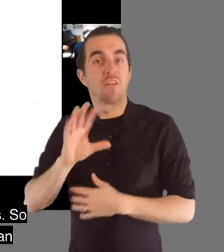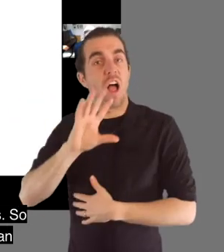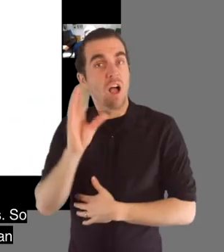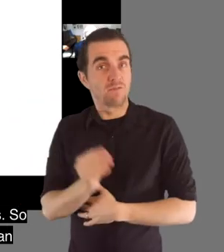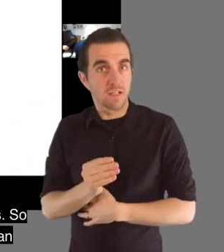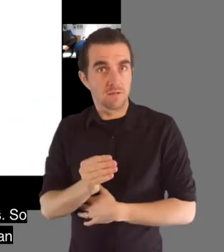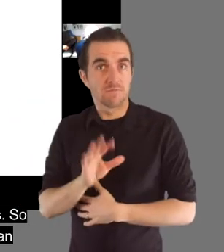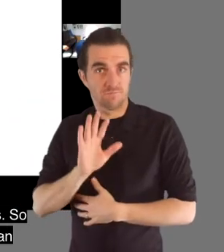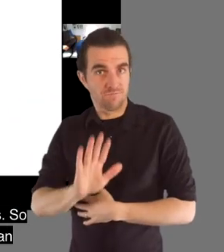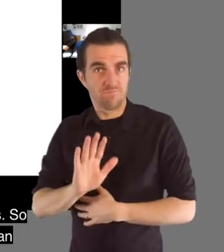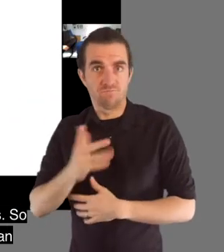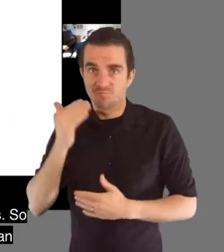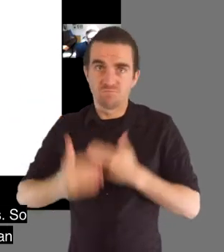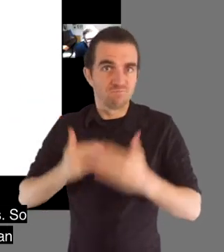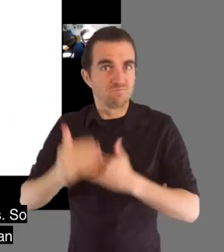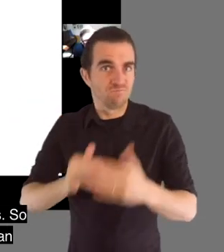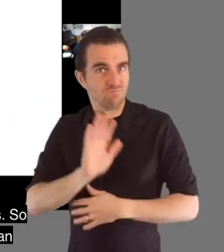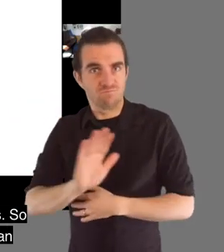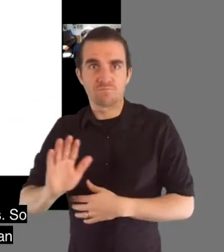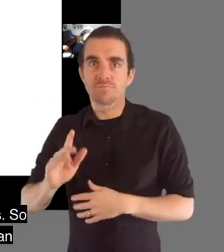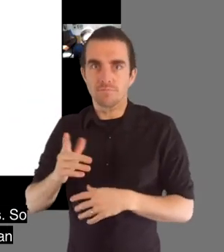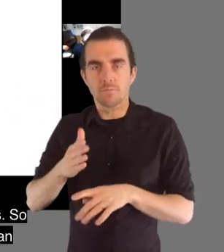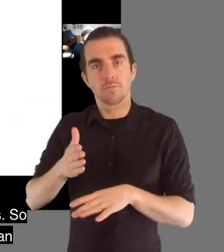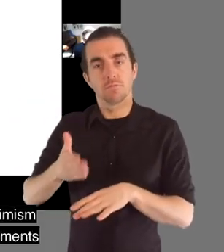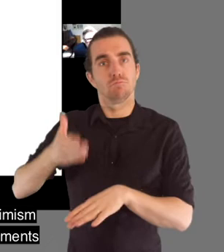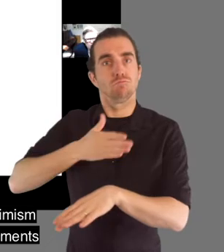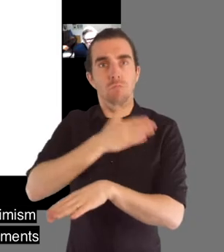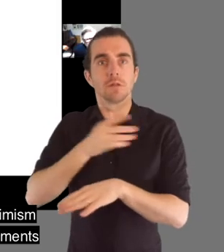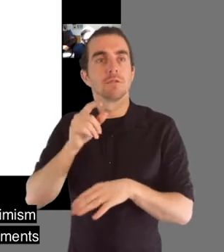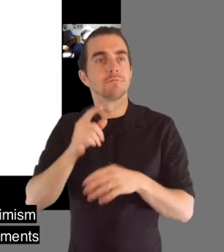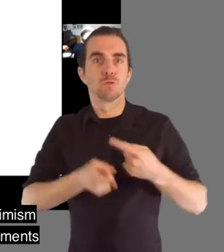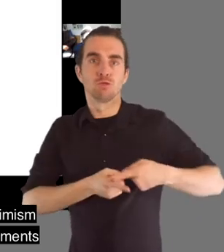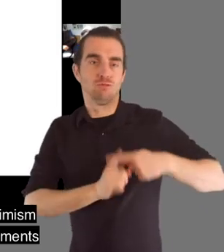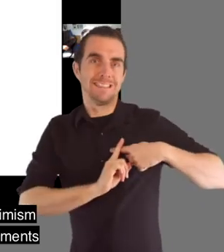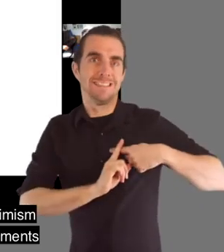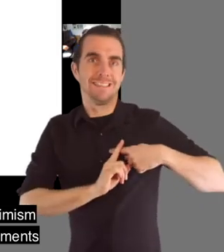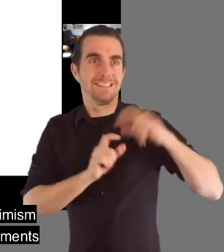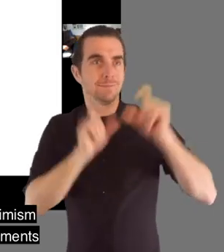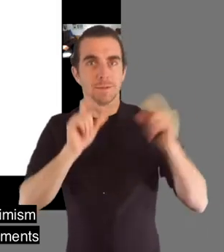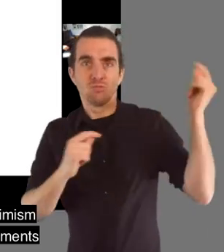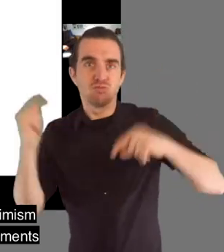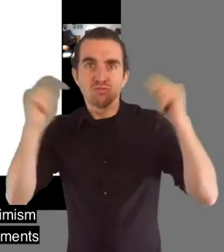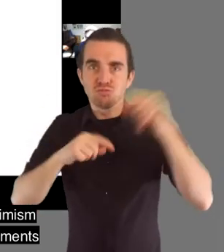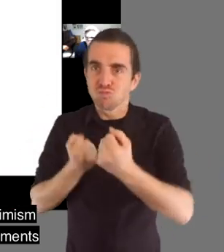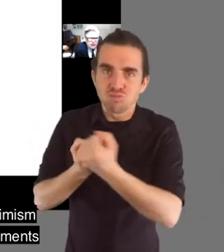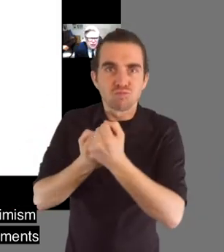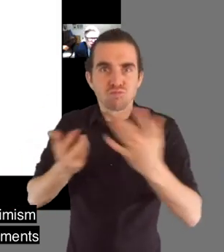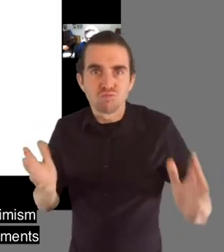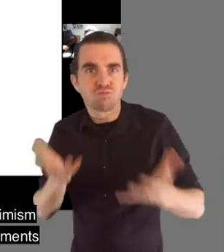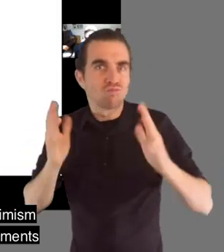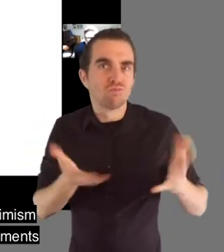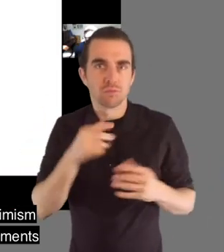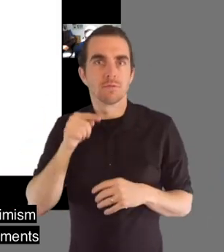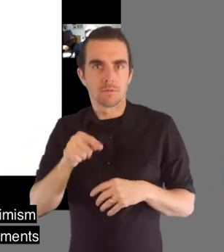cultural and religious beliefs. So much of Africa before Christian missionaries had a